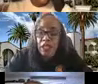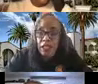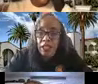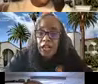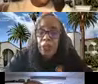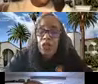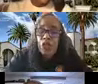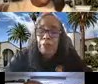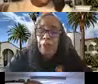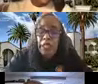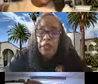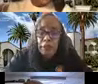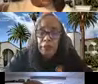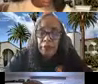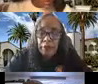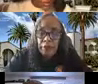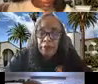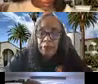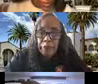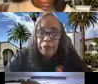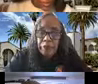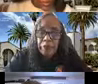1,900? How many were admitted?